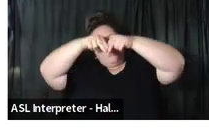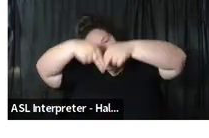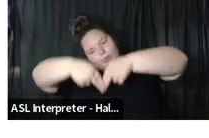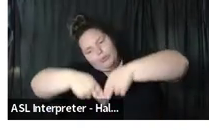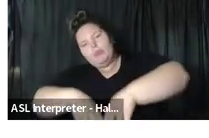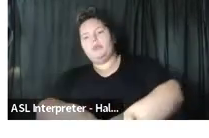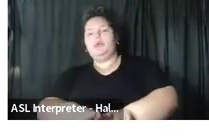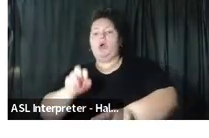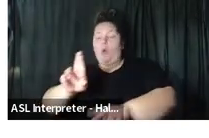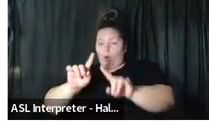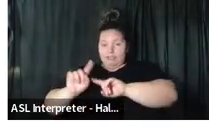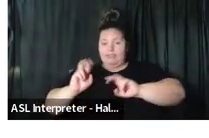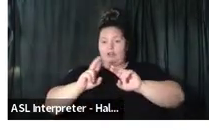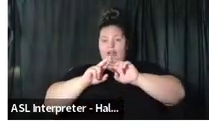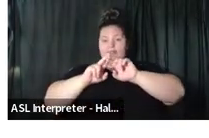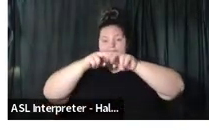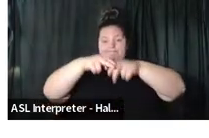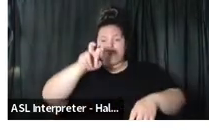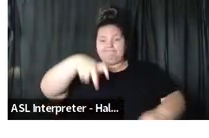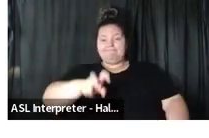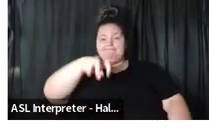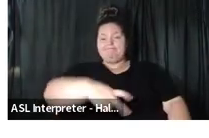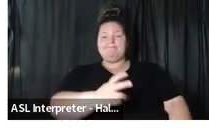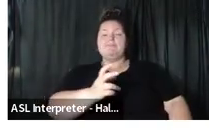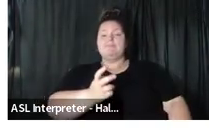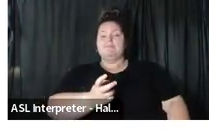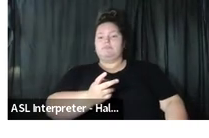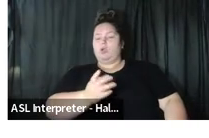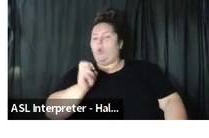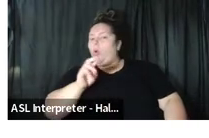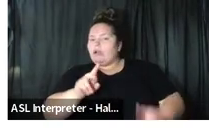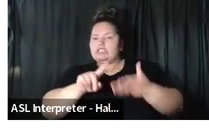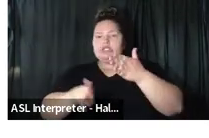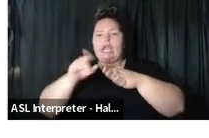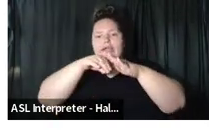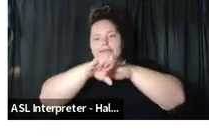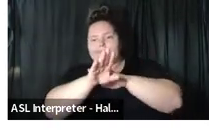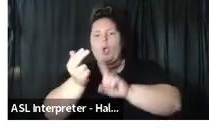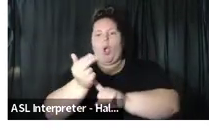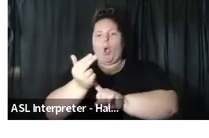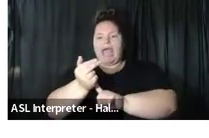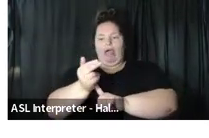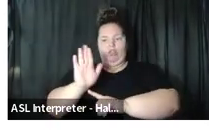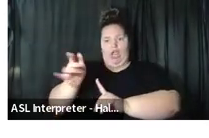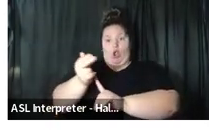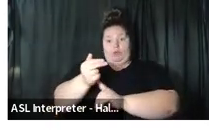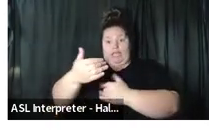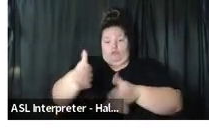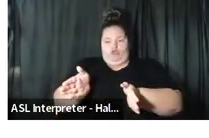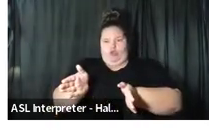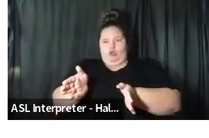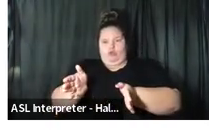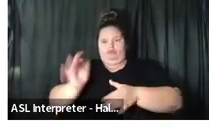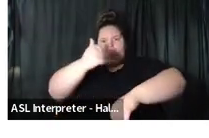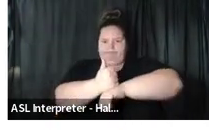like throughout the amusement park or going like checking into the hotel and what their hotel room looked like. I think those are